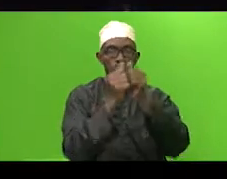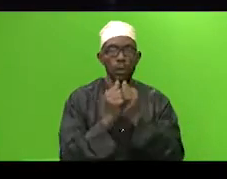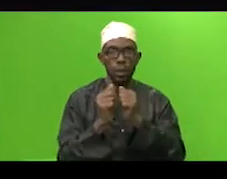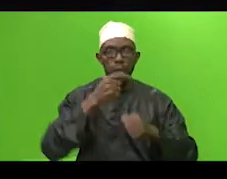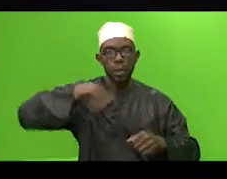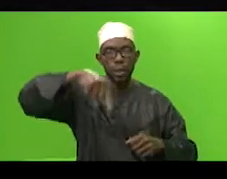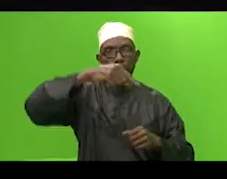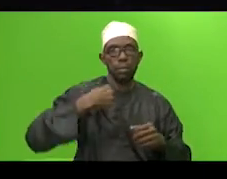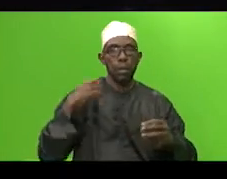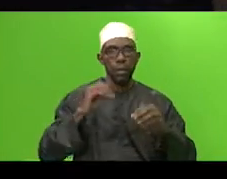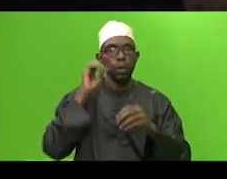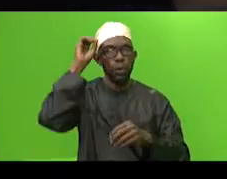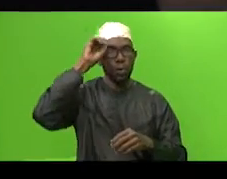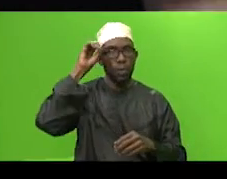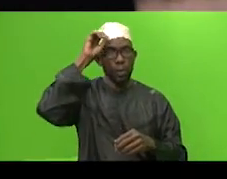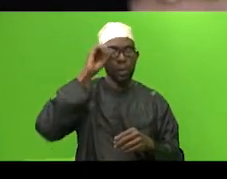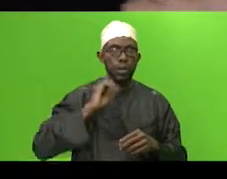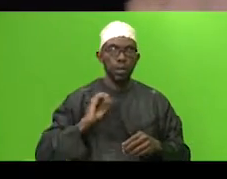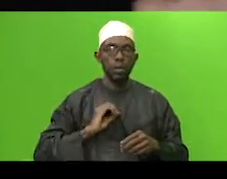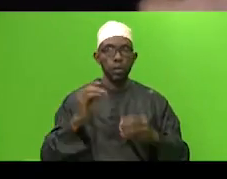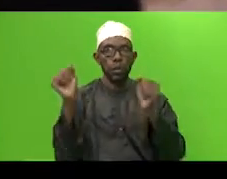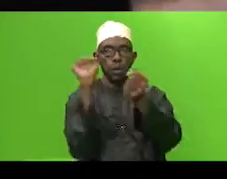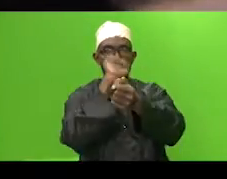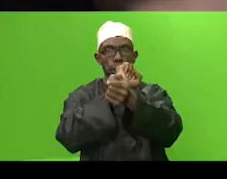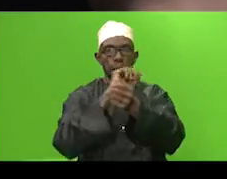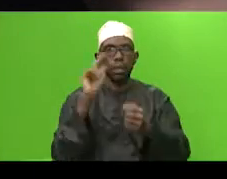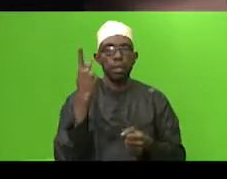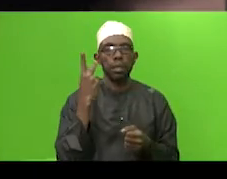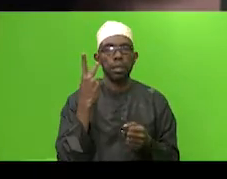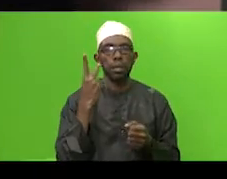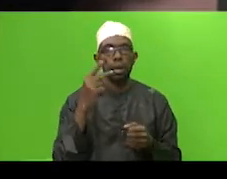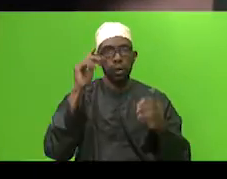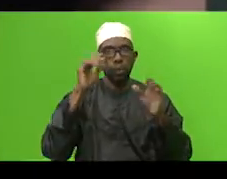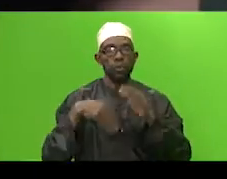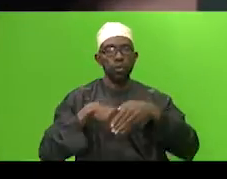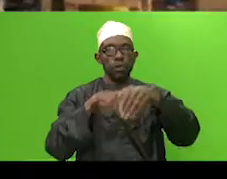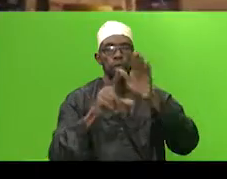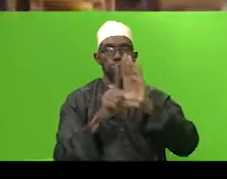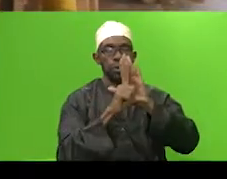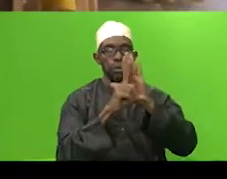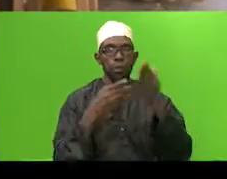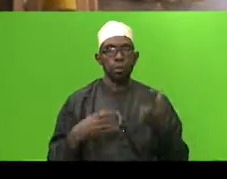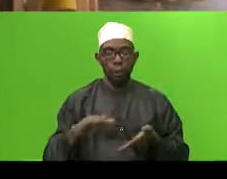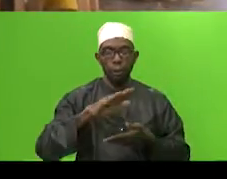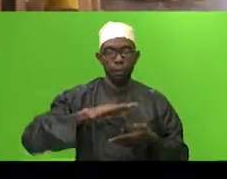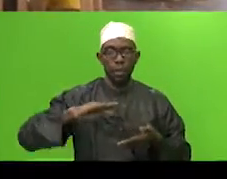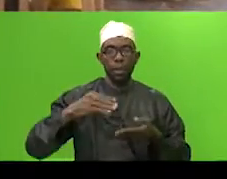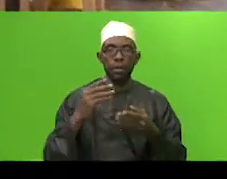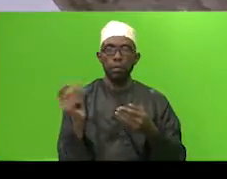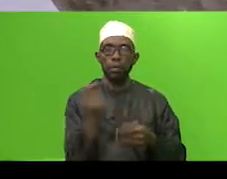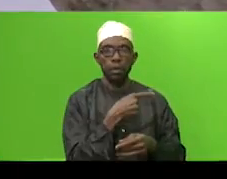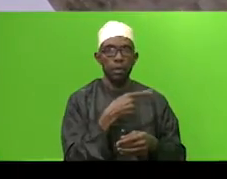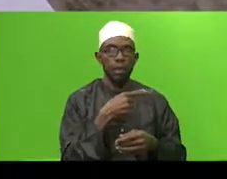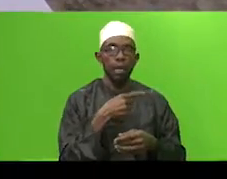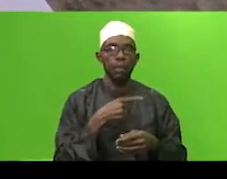My objective is not to arrest Kenyans. I know that they will comply, but the law is in place. A few months down the line, traders